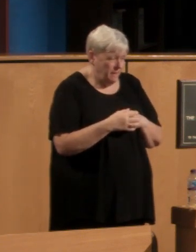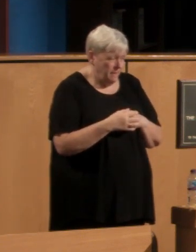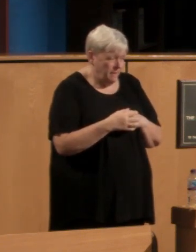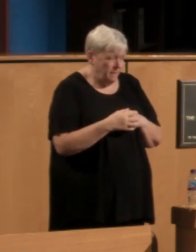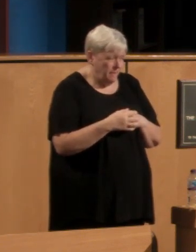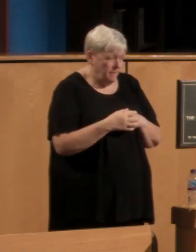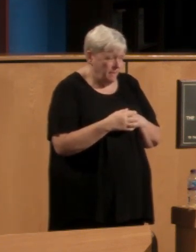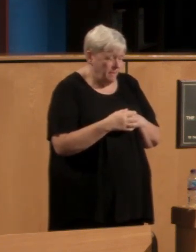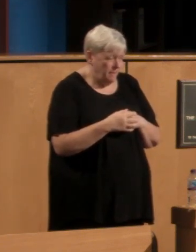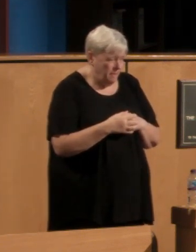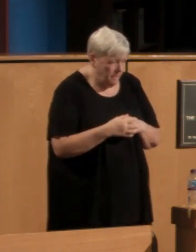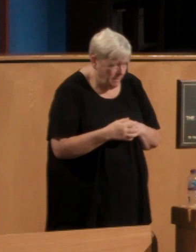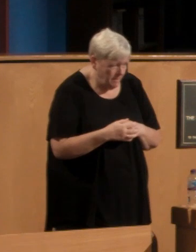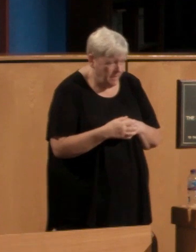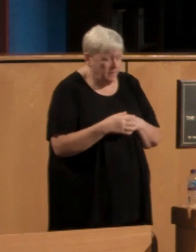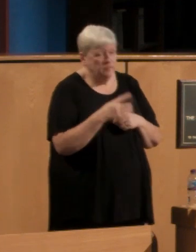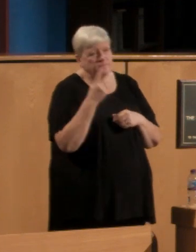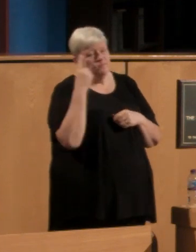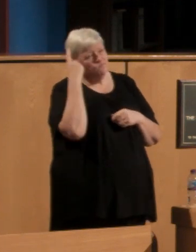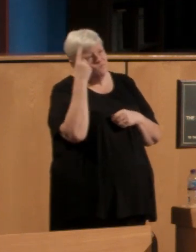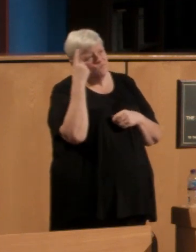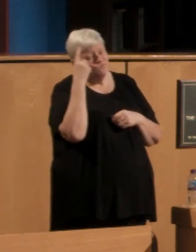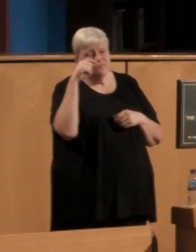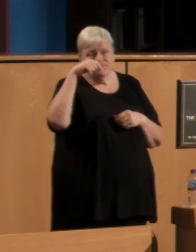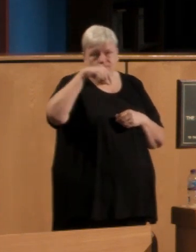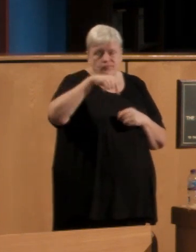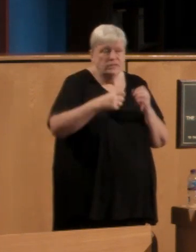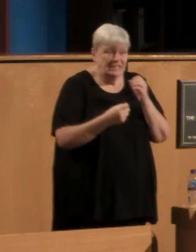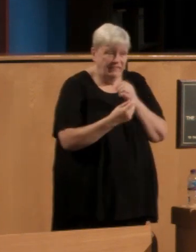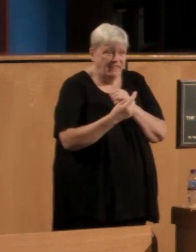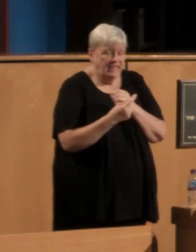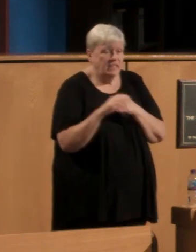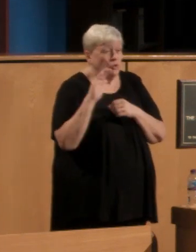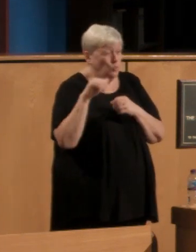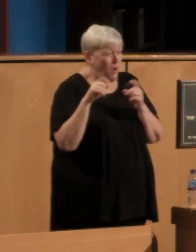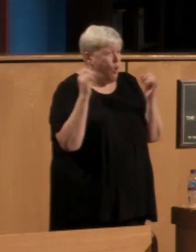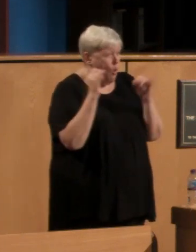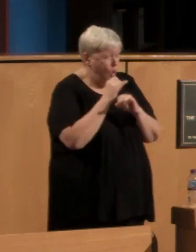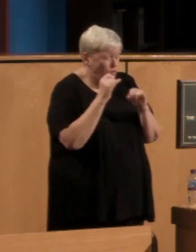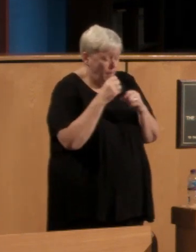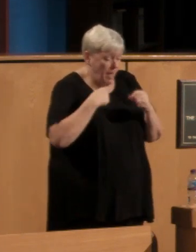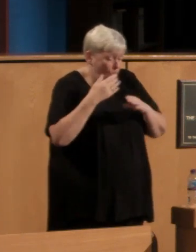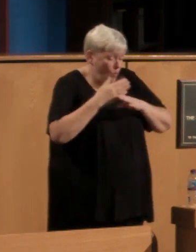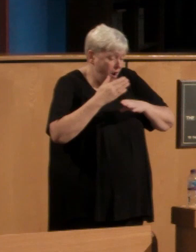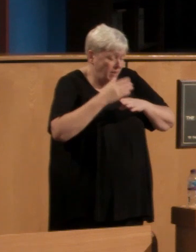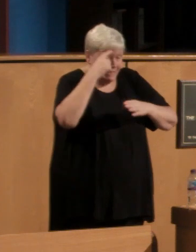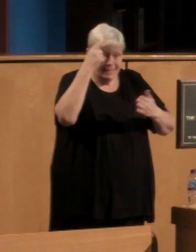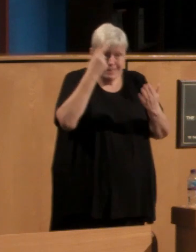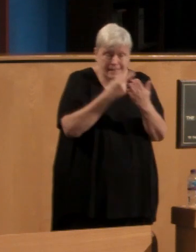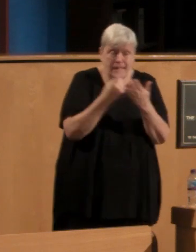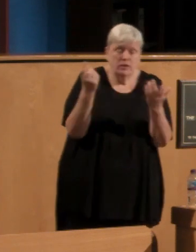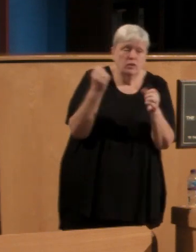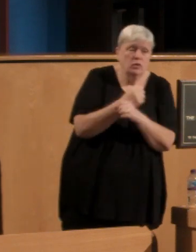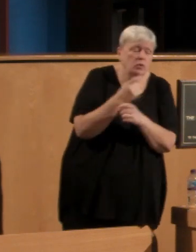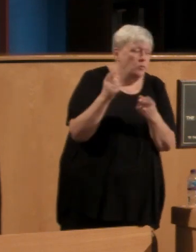Kind of when I was thinking about this event and thinking about queer horror and how that manifests in my work, I actually decided to